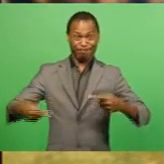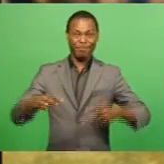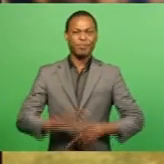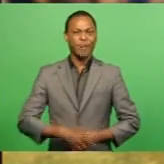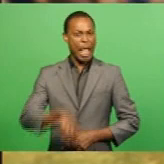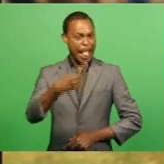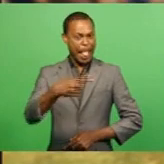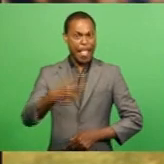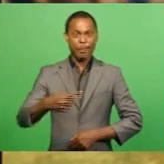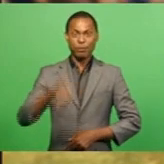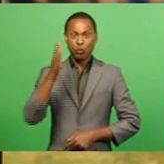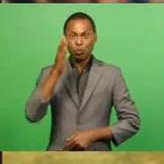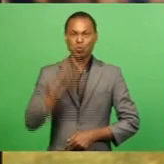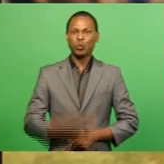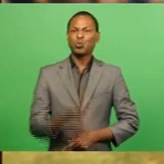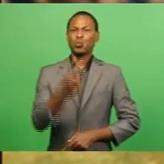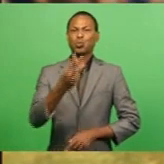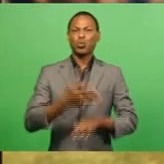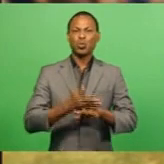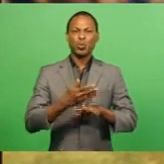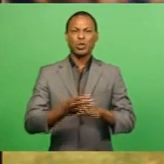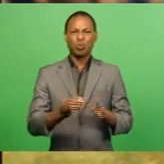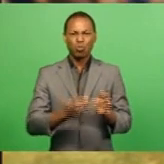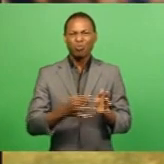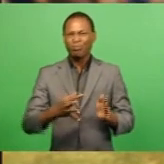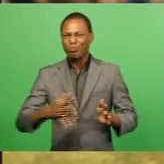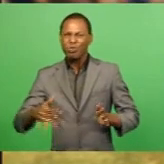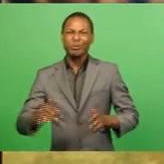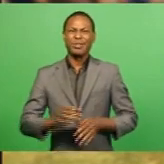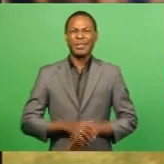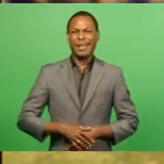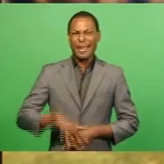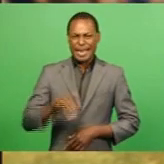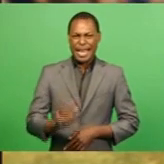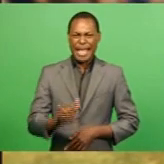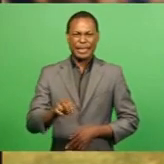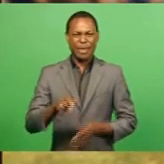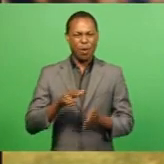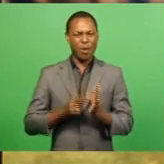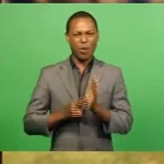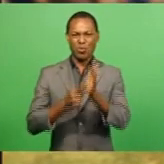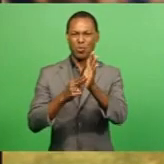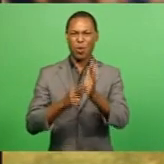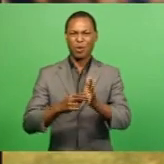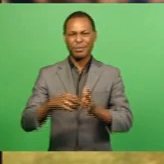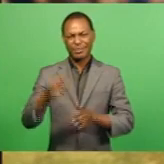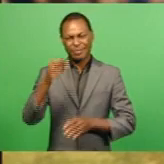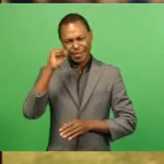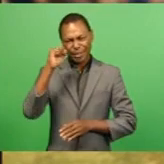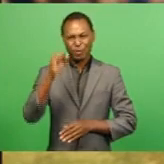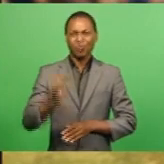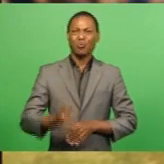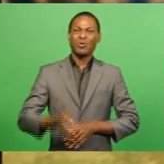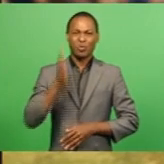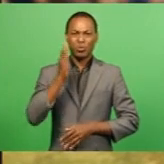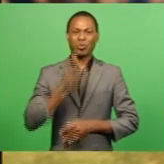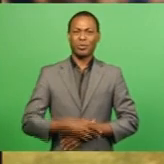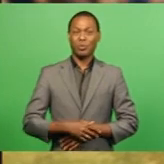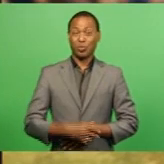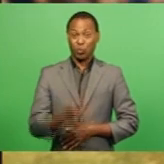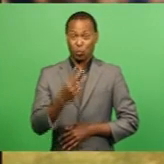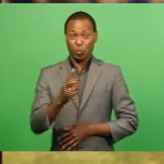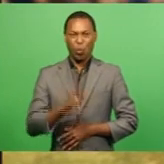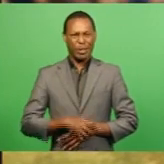schools competing are 2 new schools, Moira Methodist College and Yasawa North Secondary School. The two came out firing today, giving schools